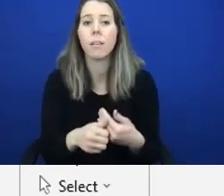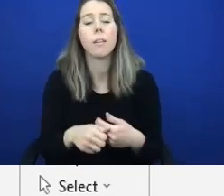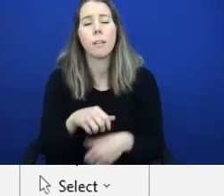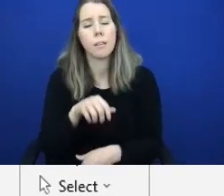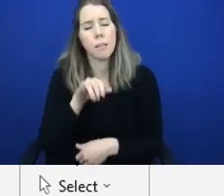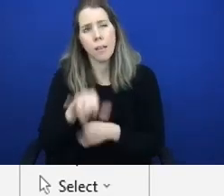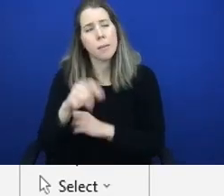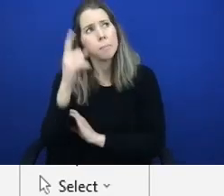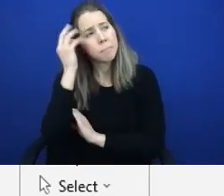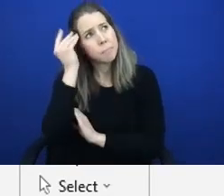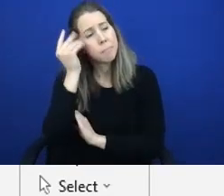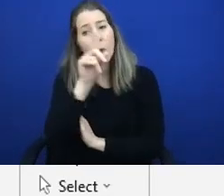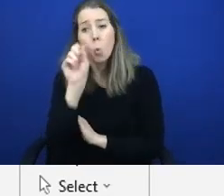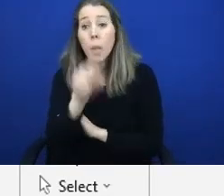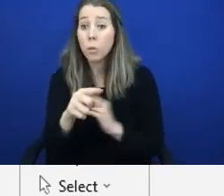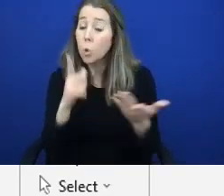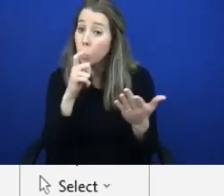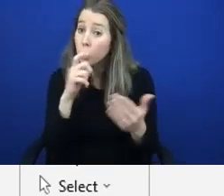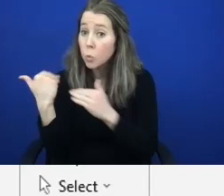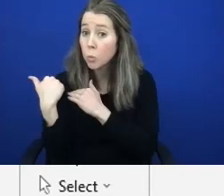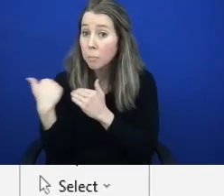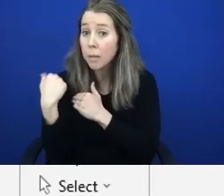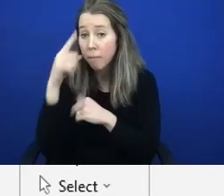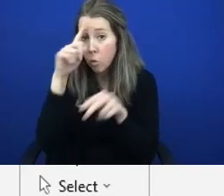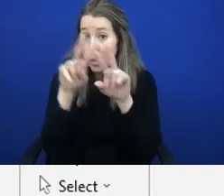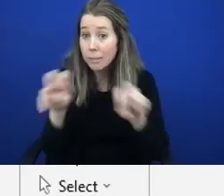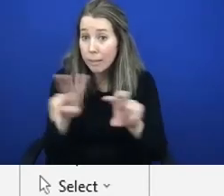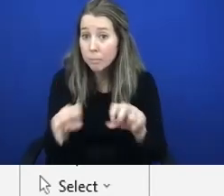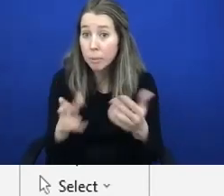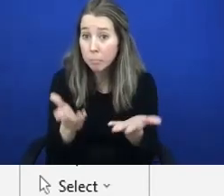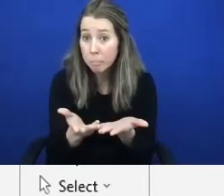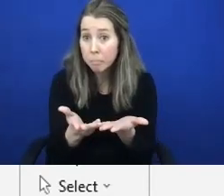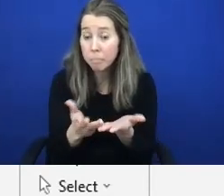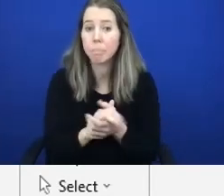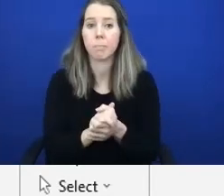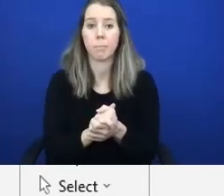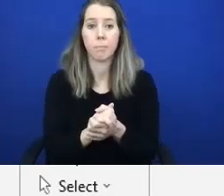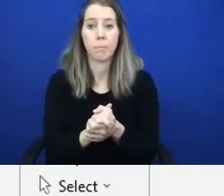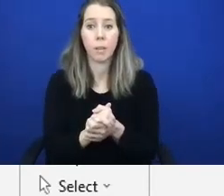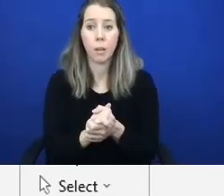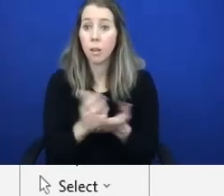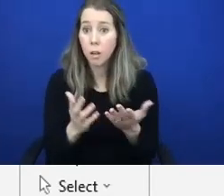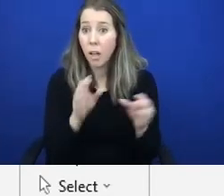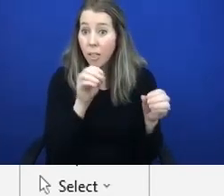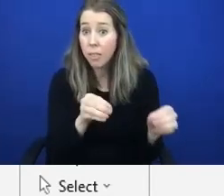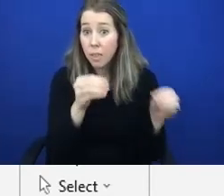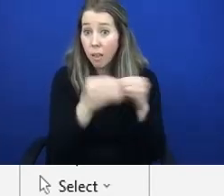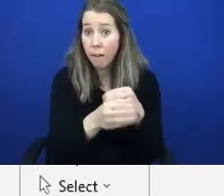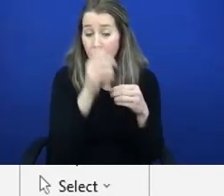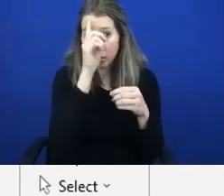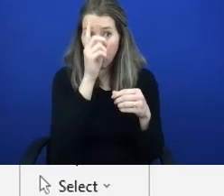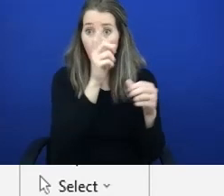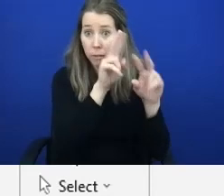of who's responsible for assessment. Is it the Office of Assessment